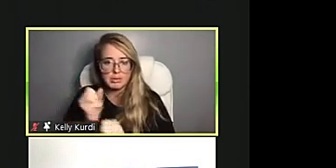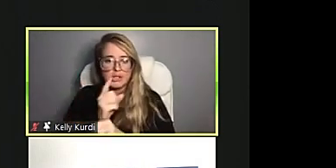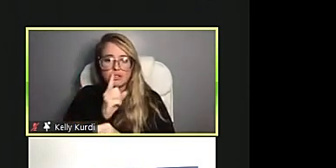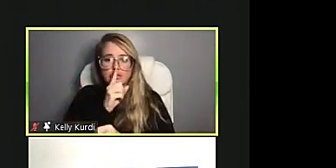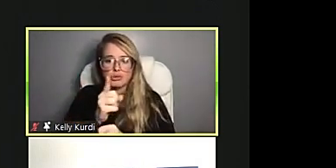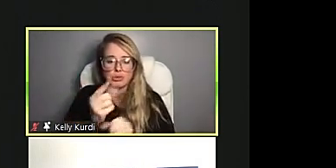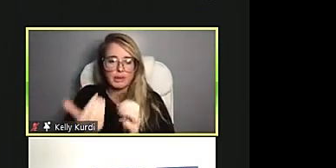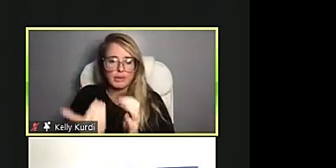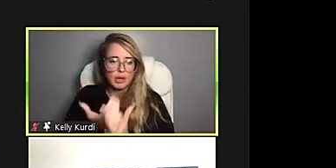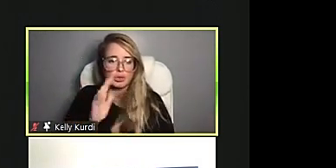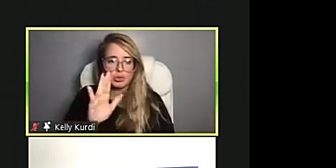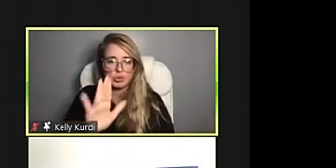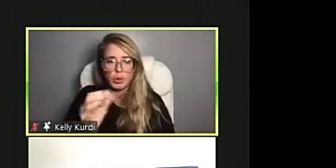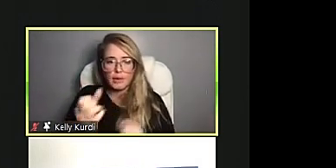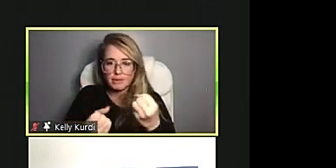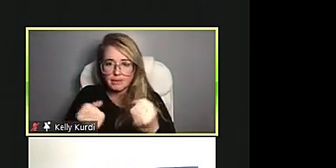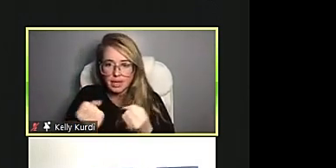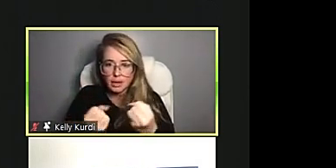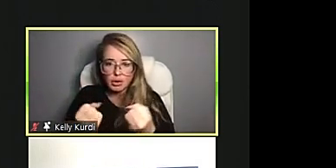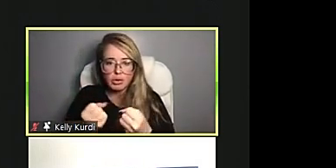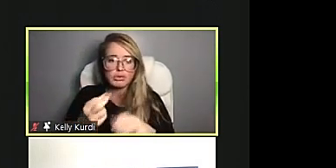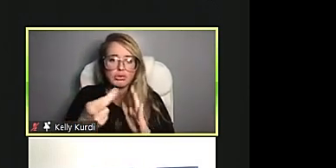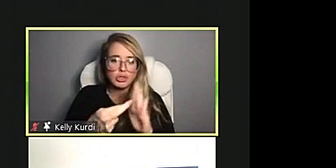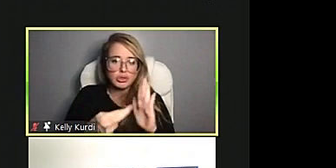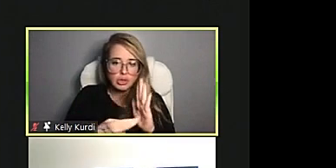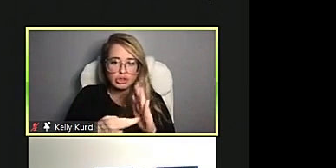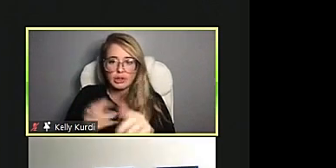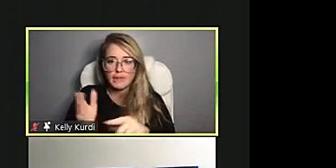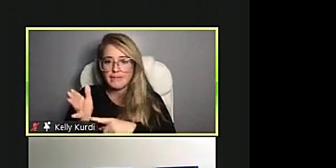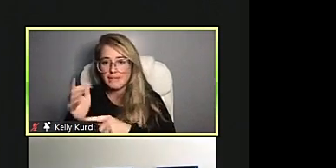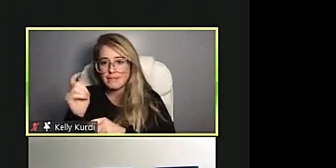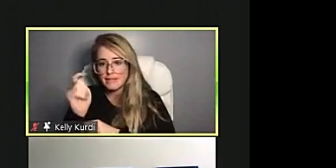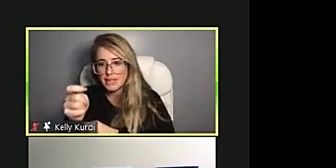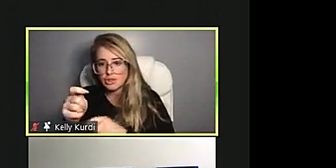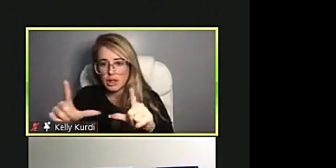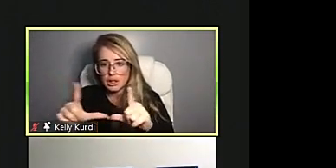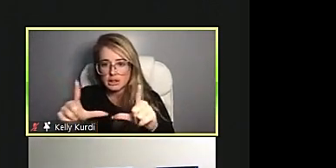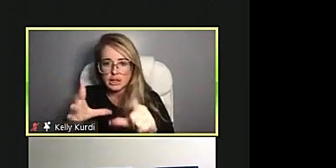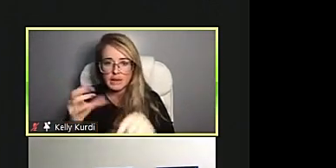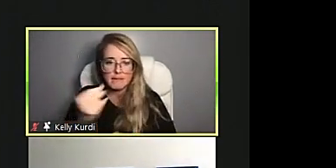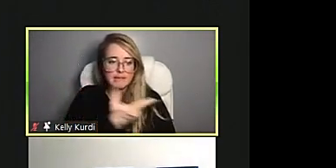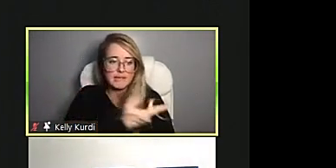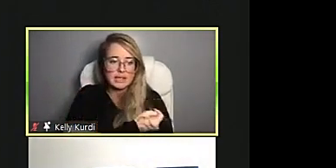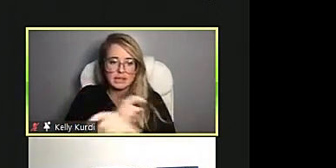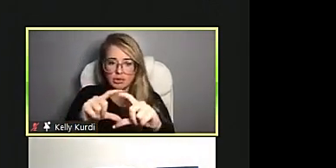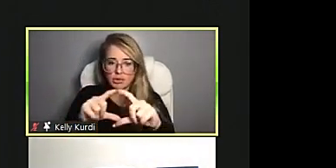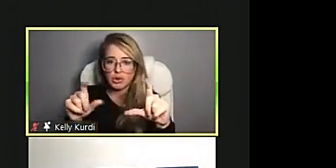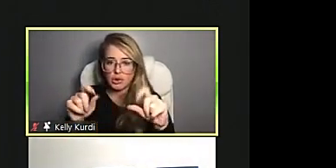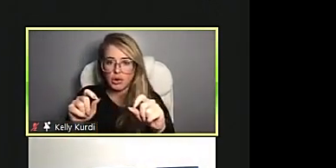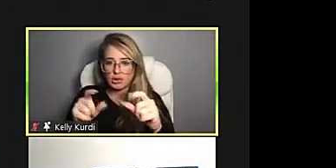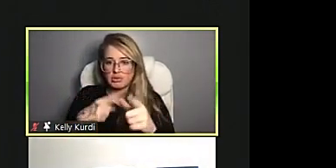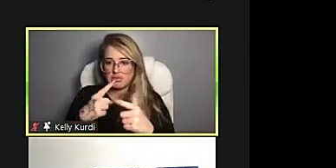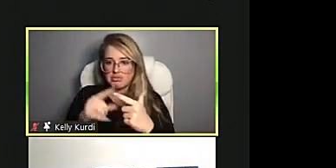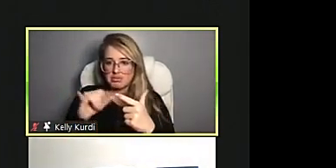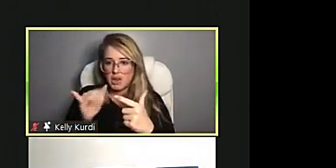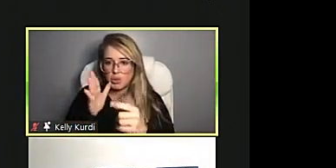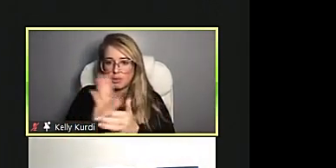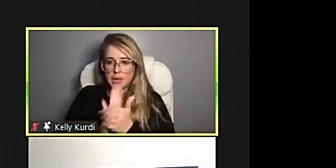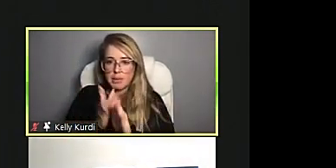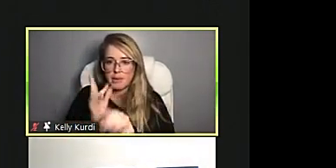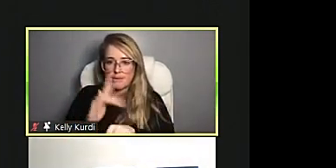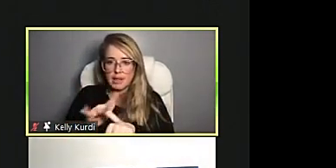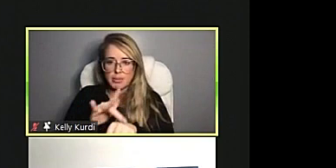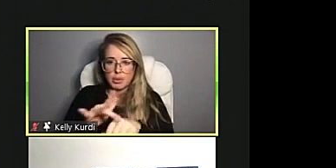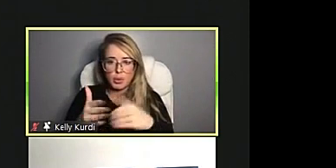vehicle registrations, insurance cards, fishing licenses, and of course, your vaccination card. And that'll make them available wherever you